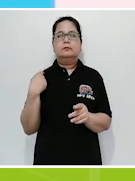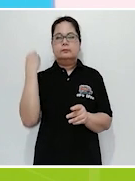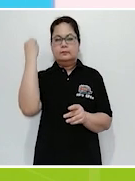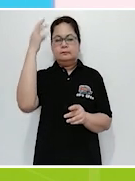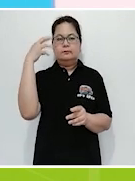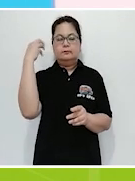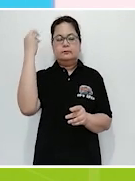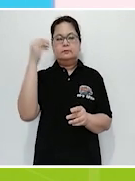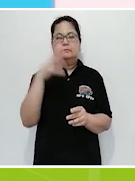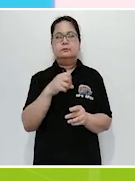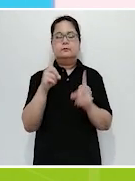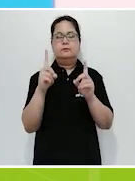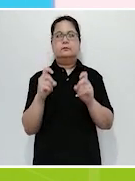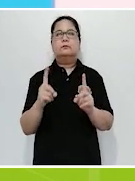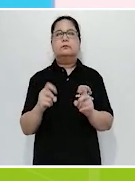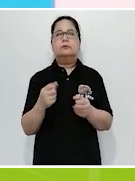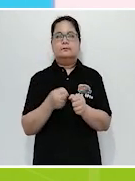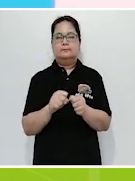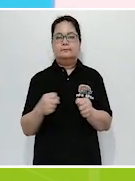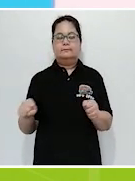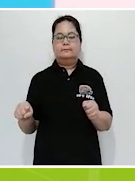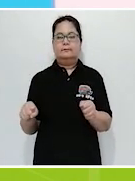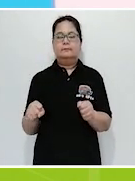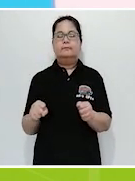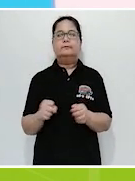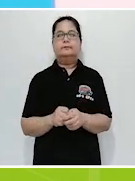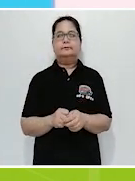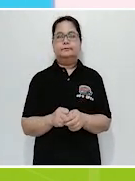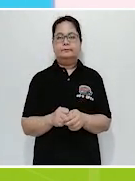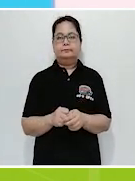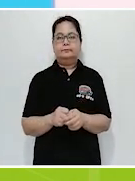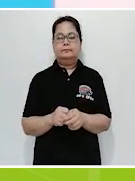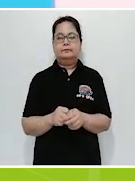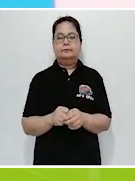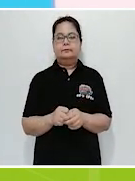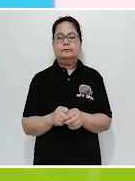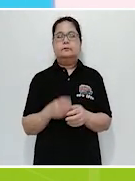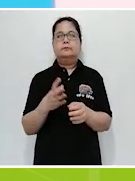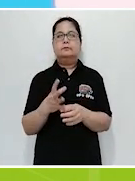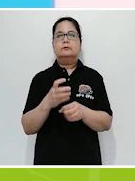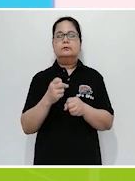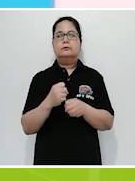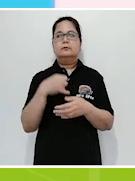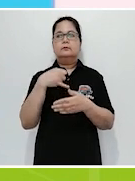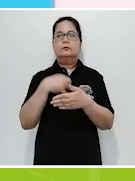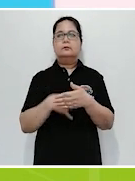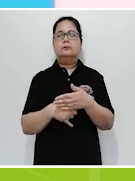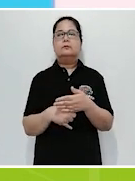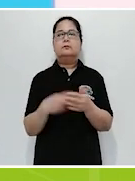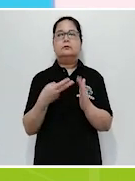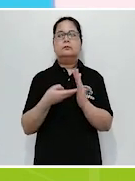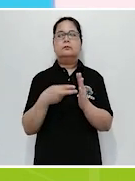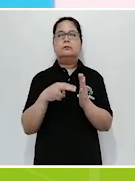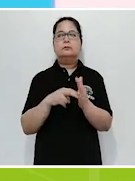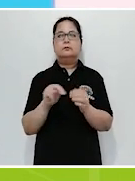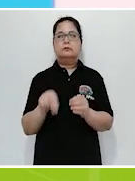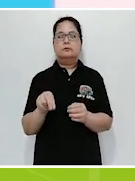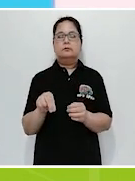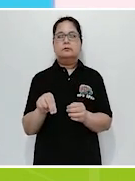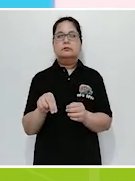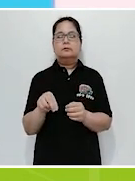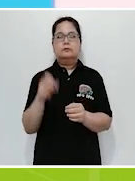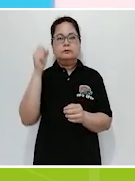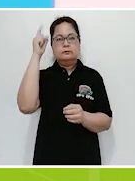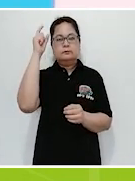given the opportunity to reflect and evaluate the text, thus extracting deeper meaning